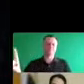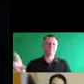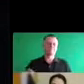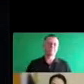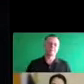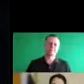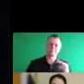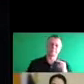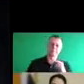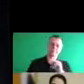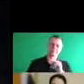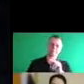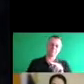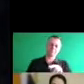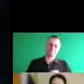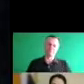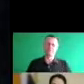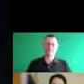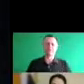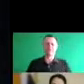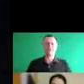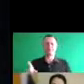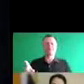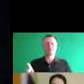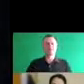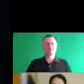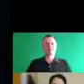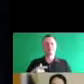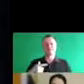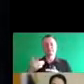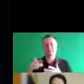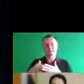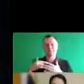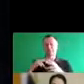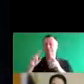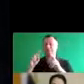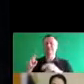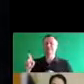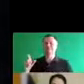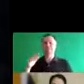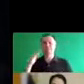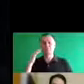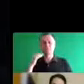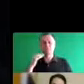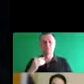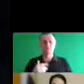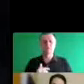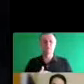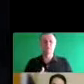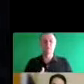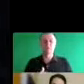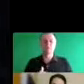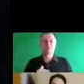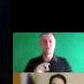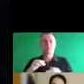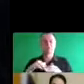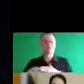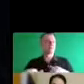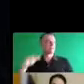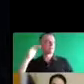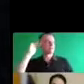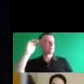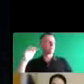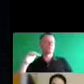the idea is that it acts as a kind of window. You know, she's no longer in this room, she's traversing